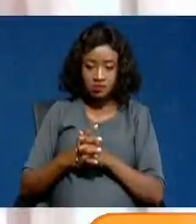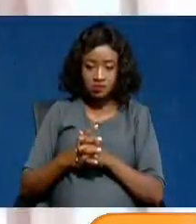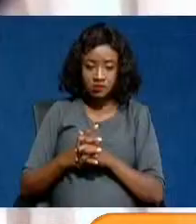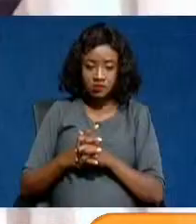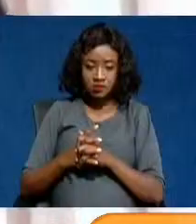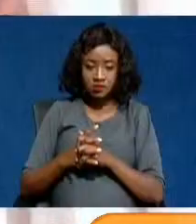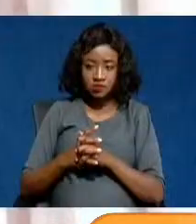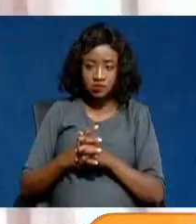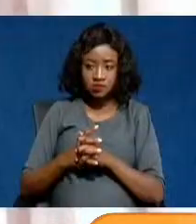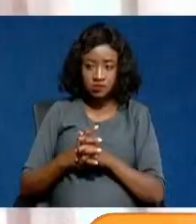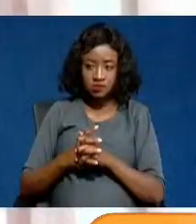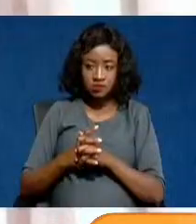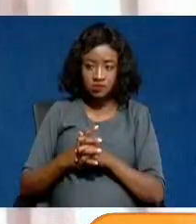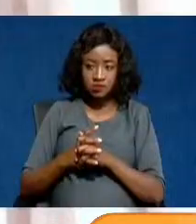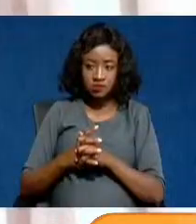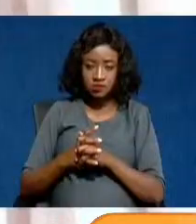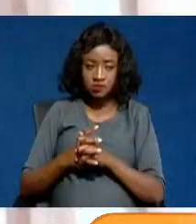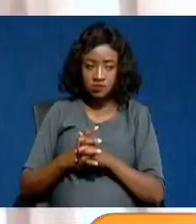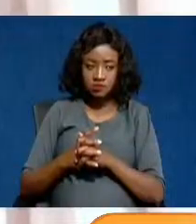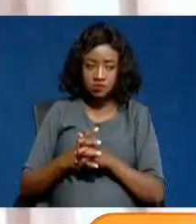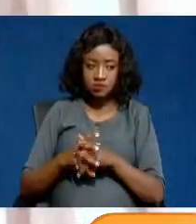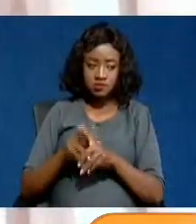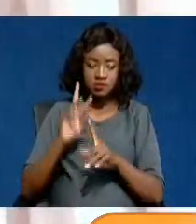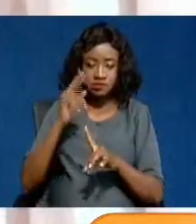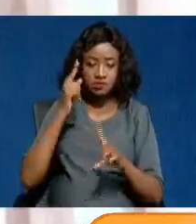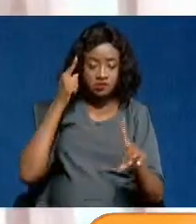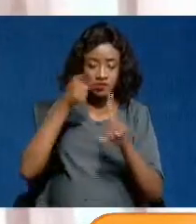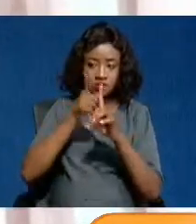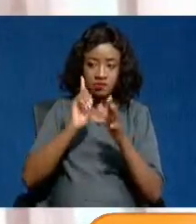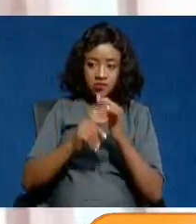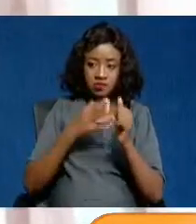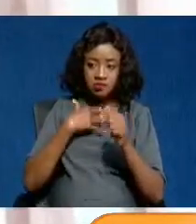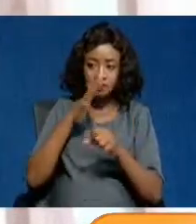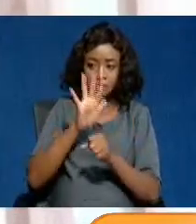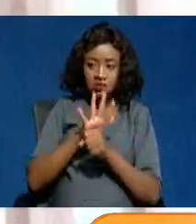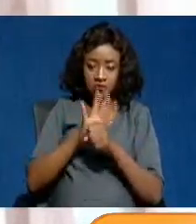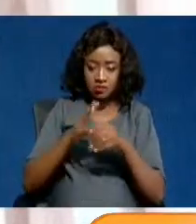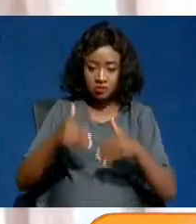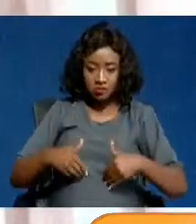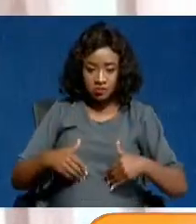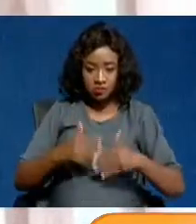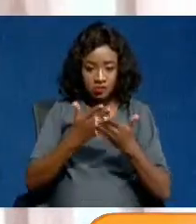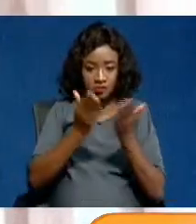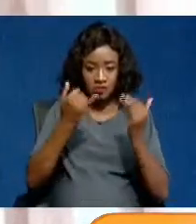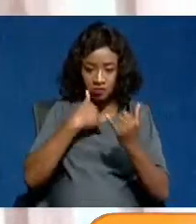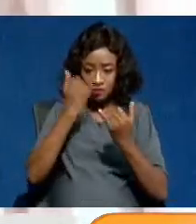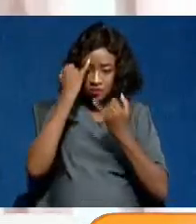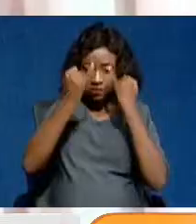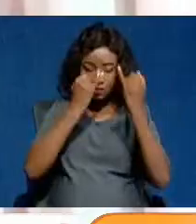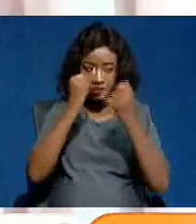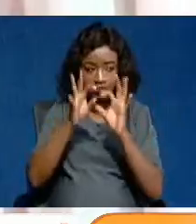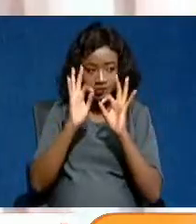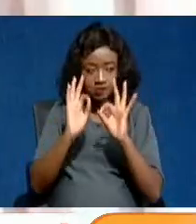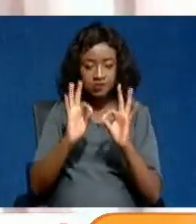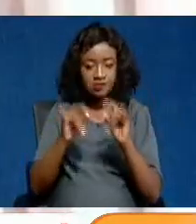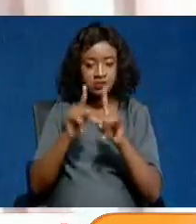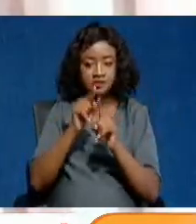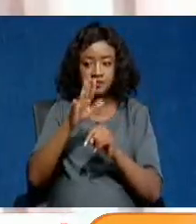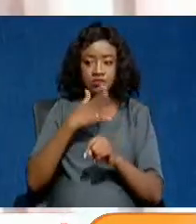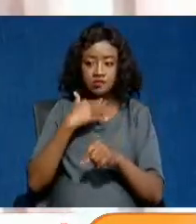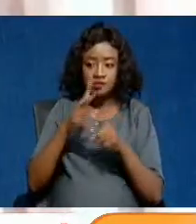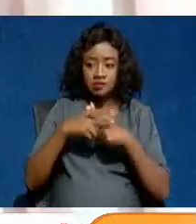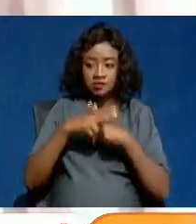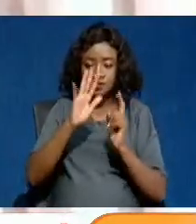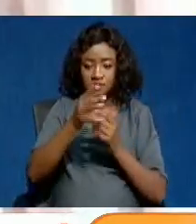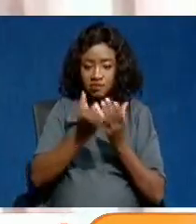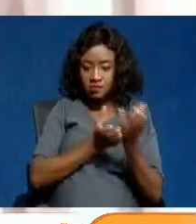So the second goal of this thing is to make entrepreneurs out of a lot of the youth. You all have brilliant ideas, and you want to start your own